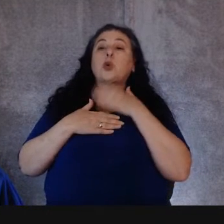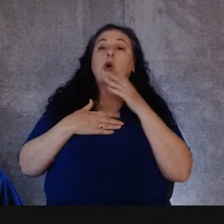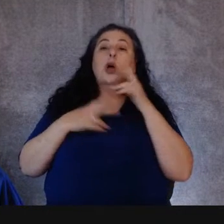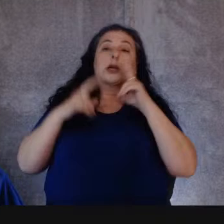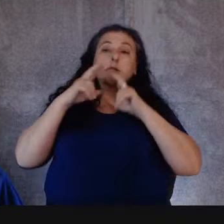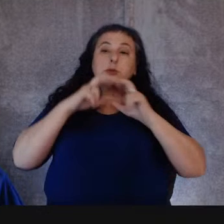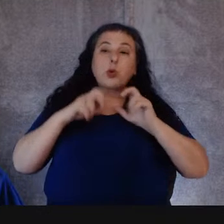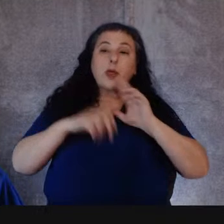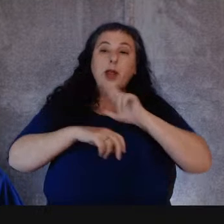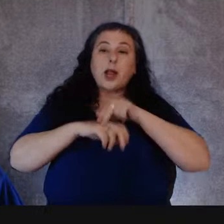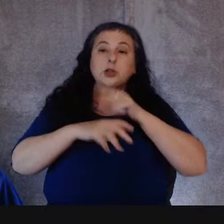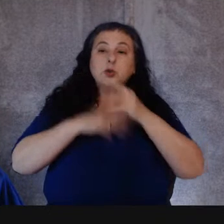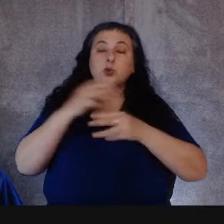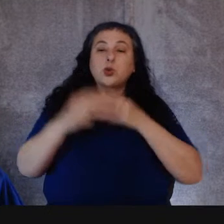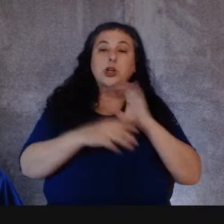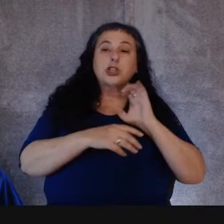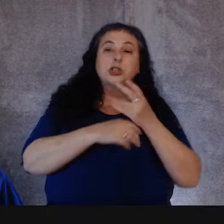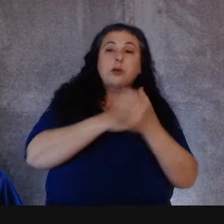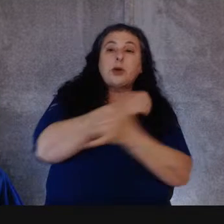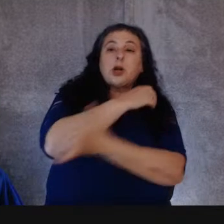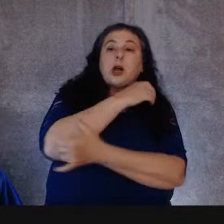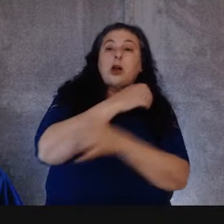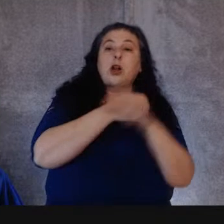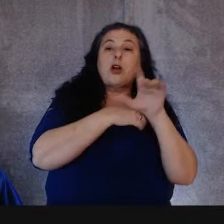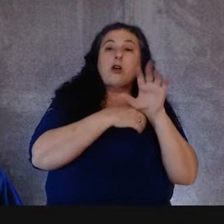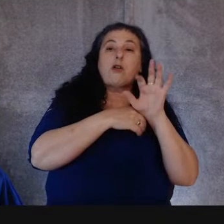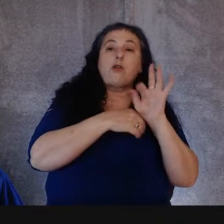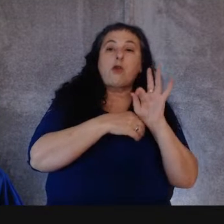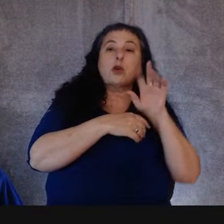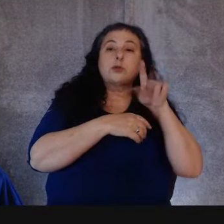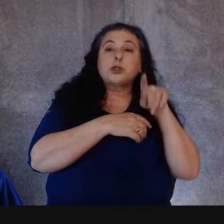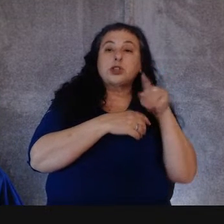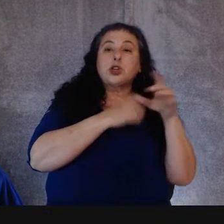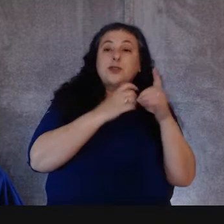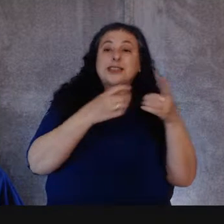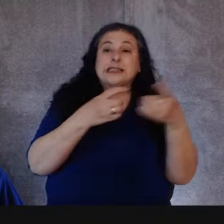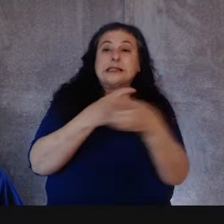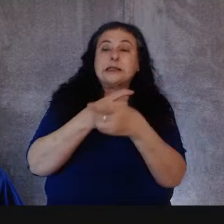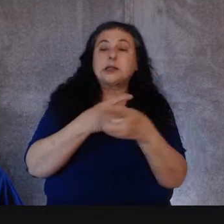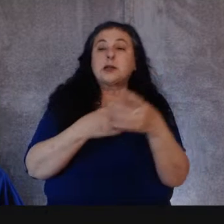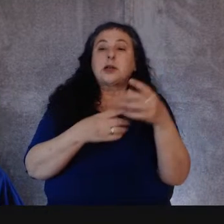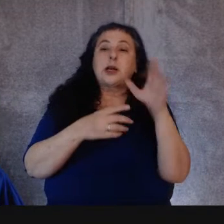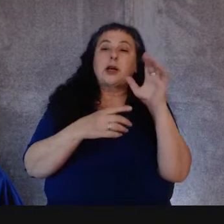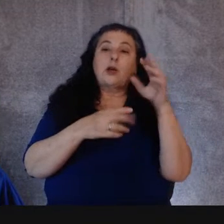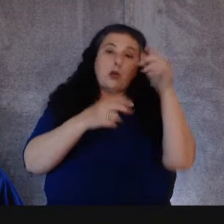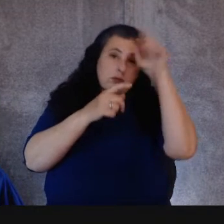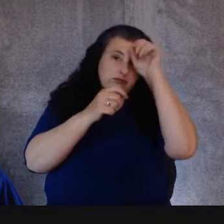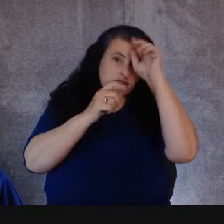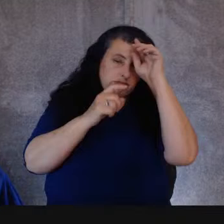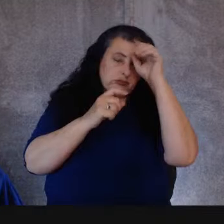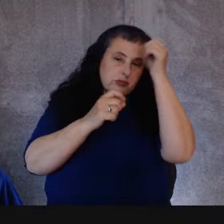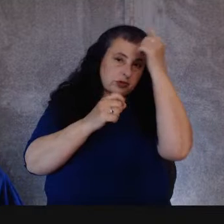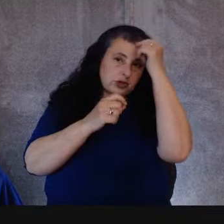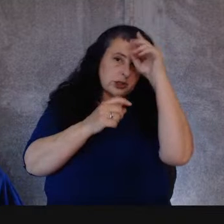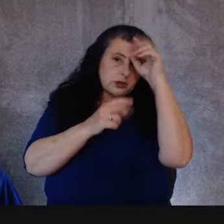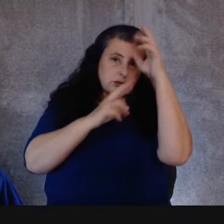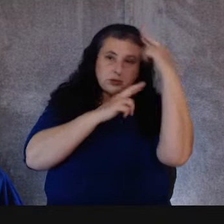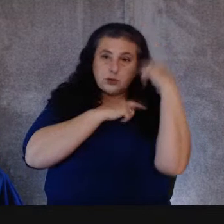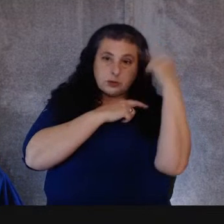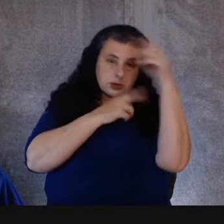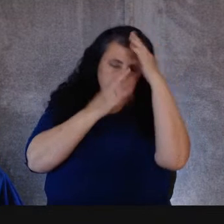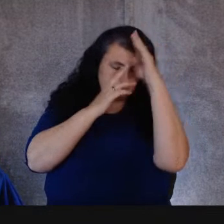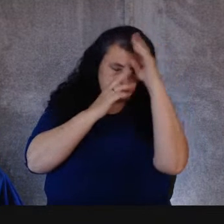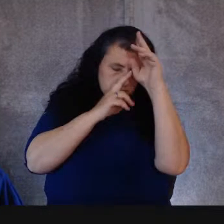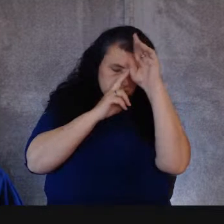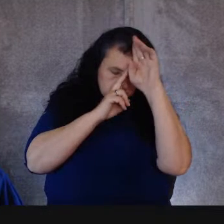natural world, the Champaign County Forest Preserve District recognizes its responsibility to acknowledge those Native peoples who came